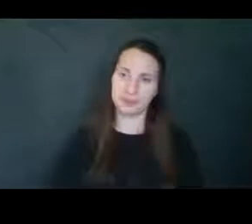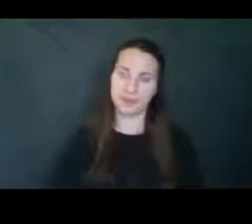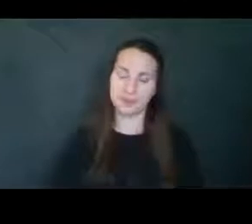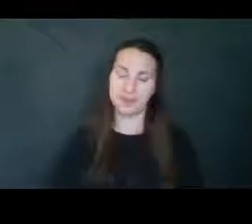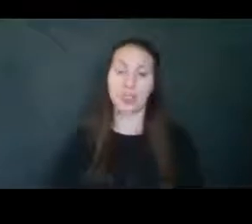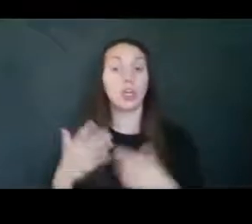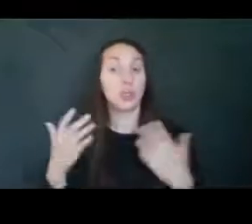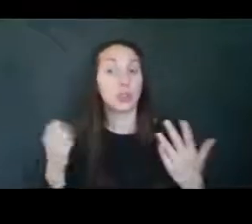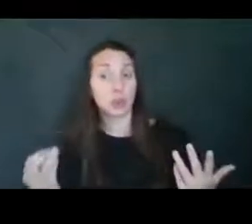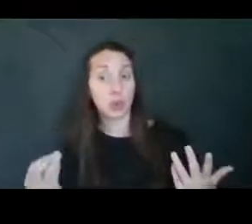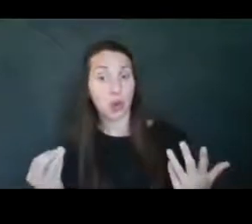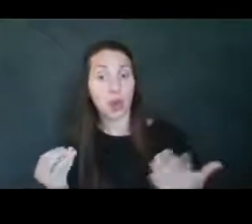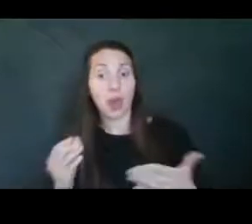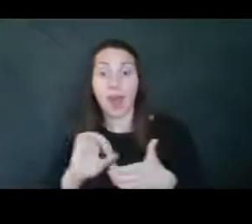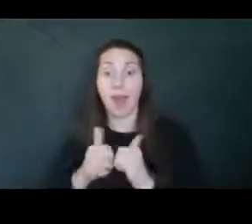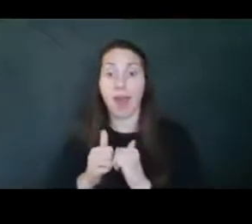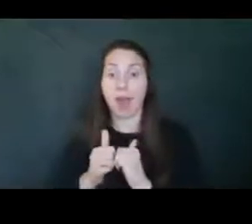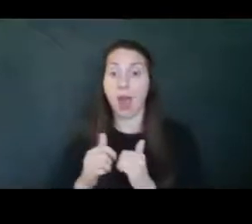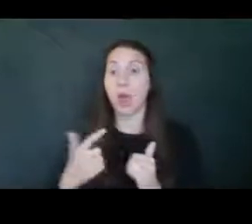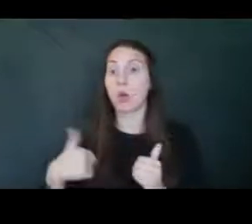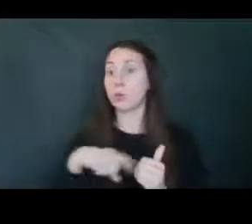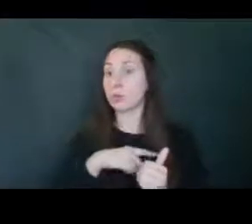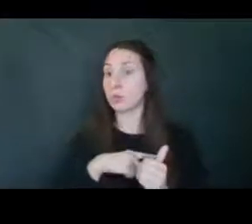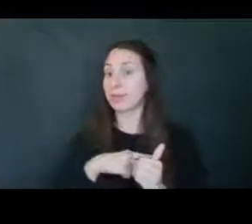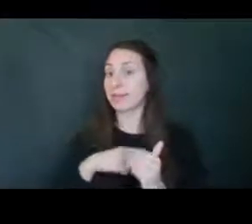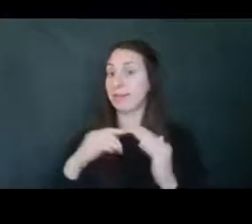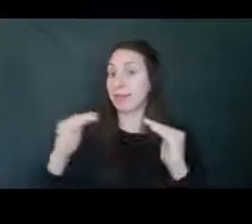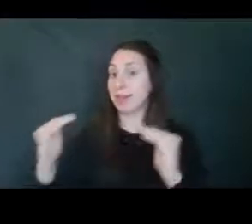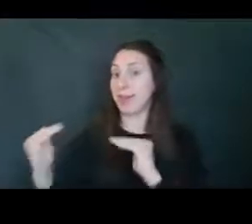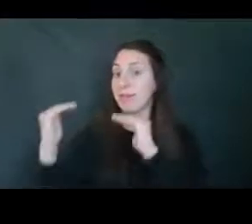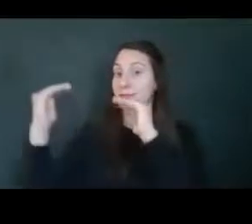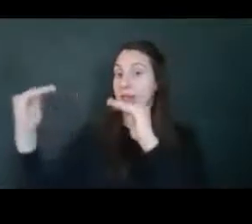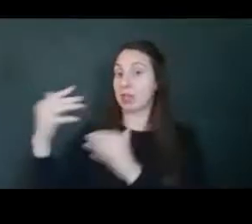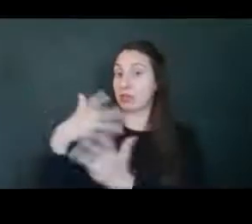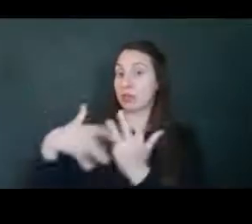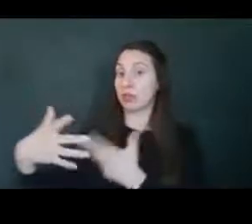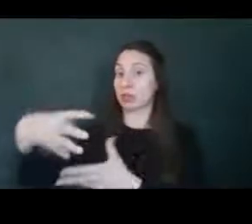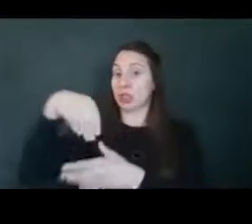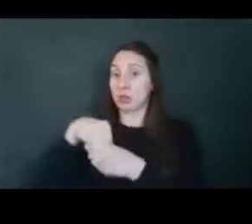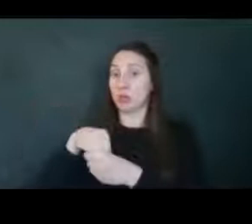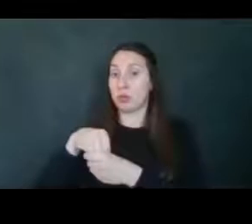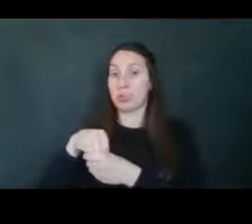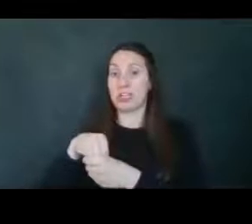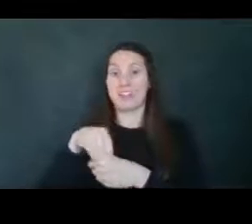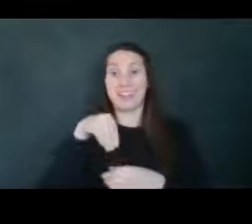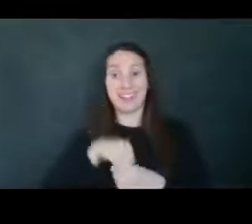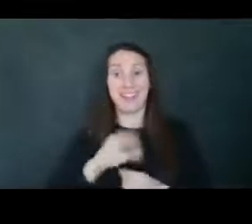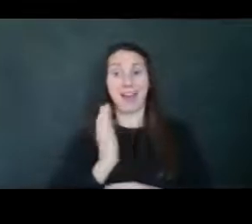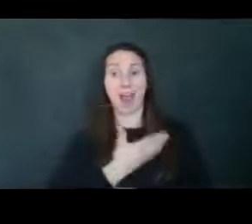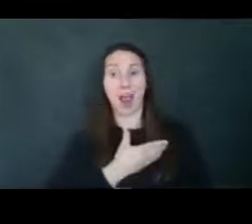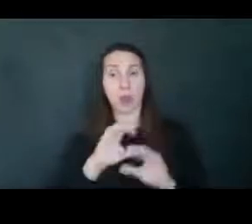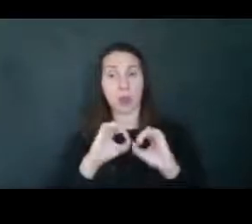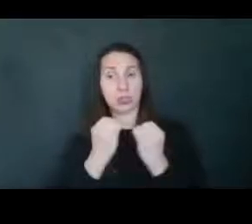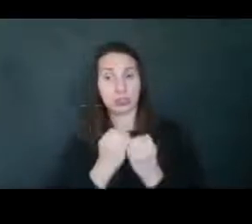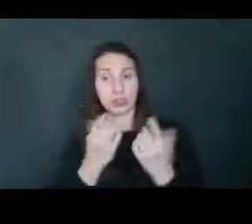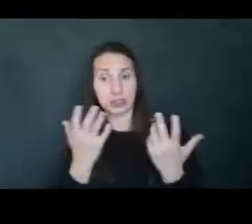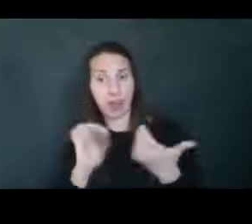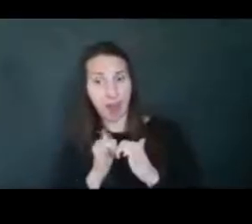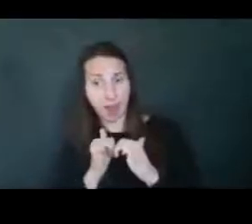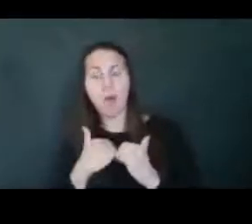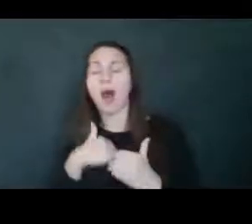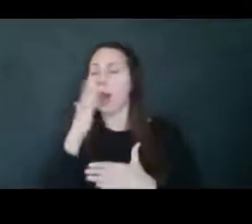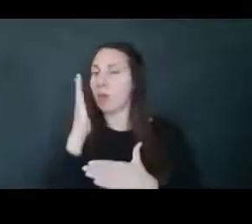with you about how we are advancing social inclusion within our organization, I'm going to briefly share a little bit about what's